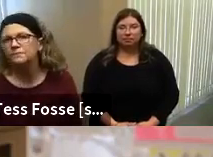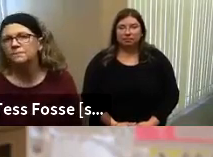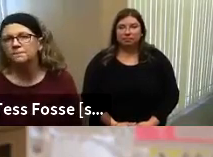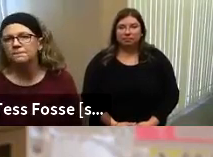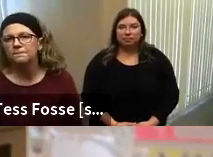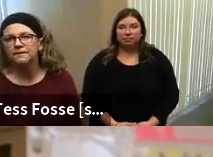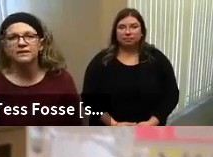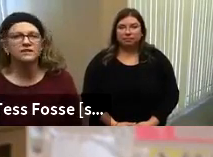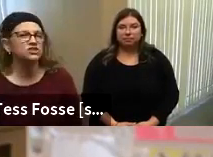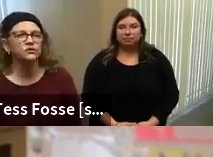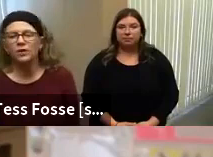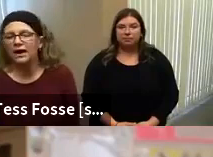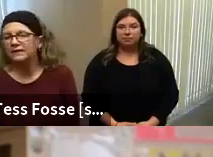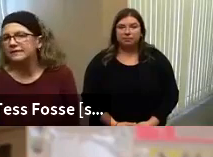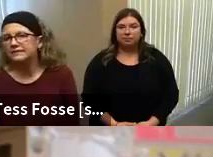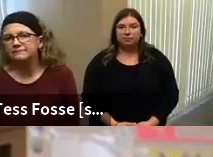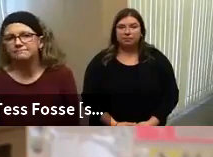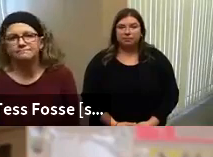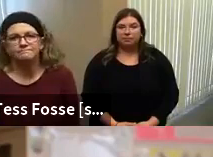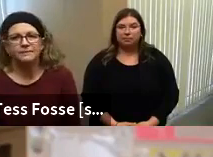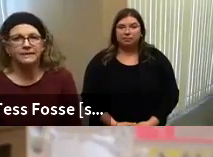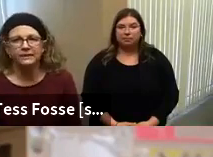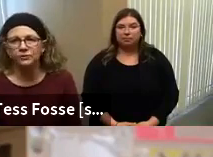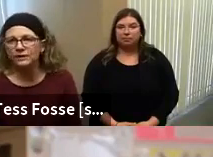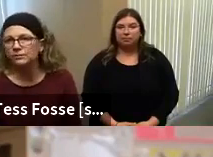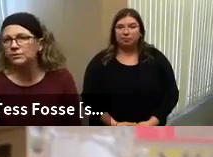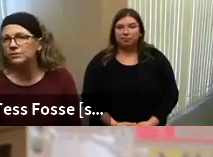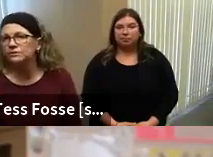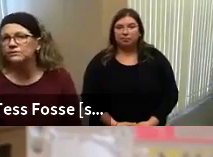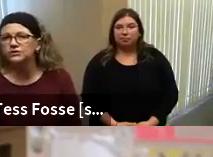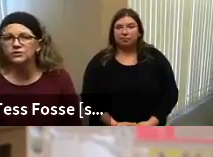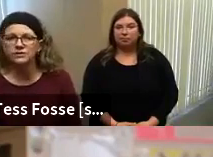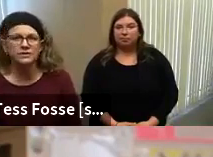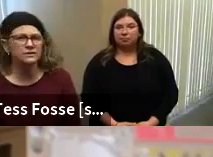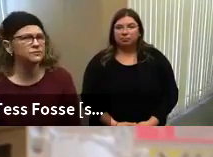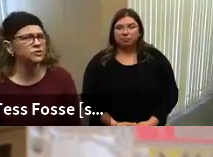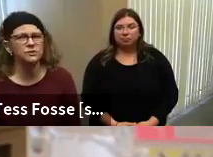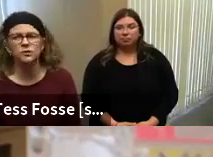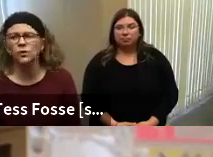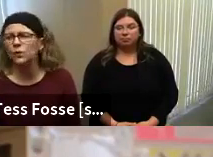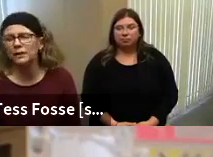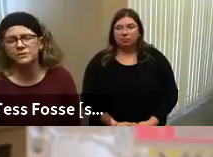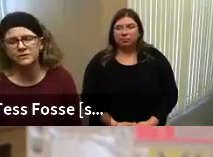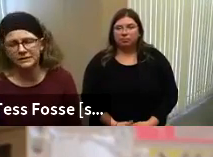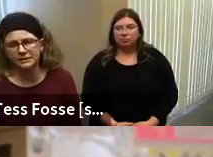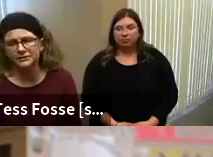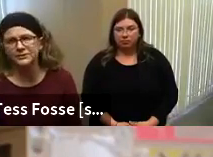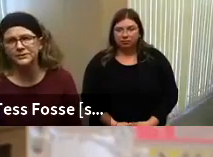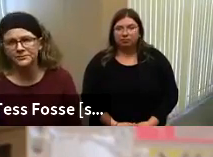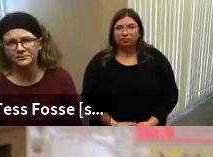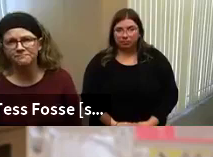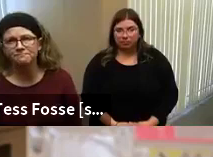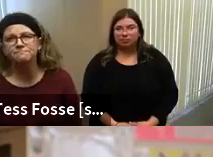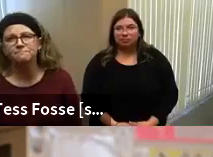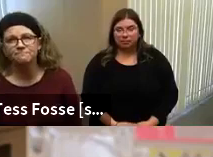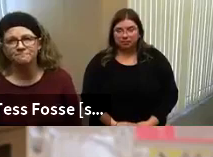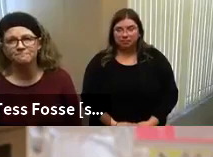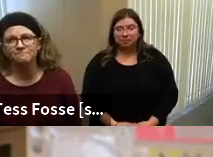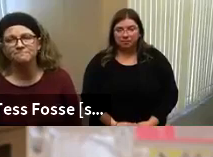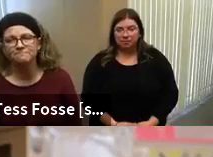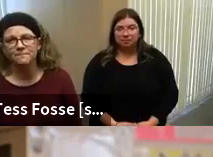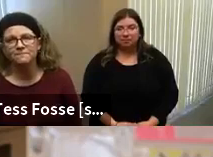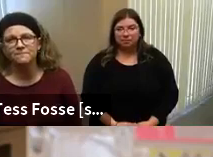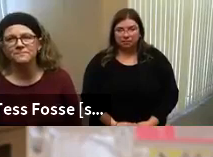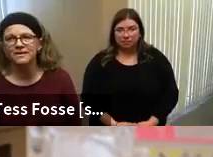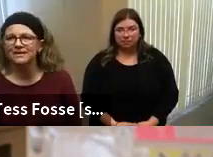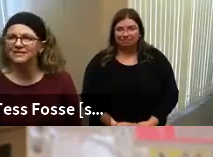club, and it's just for practice, meeting other people, different students, freshmen, the whole way up till senior year.